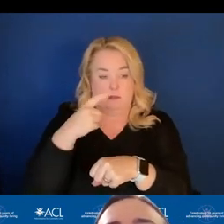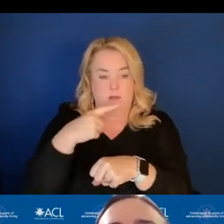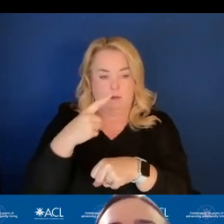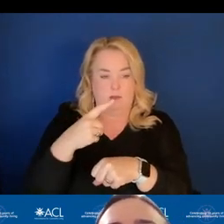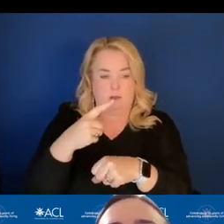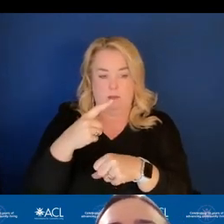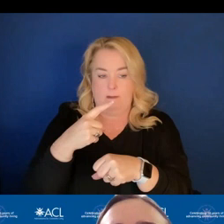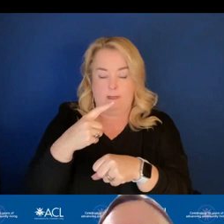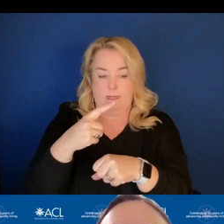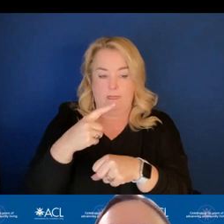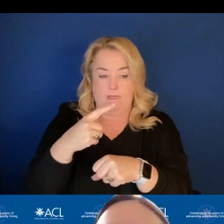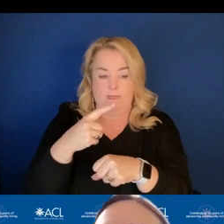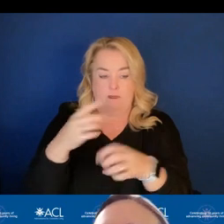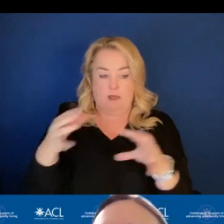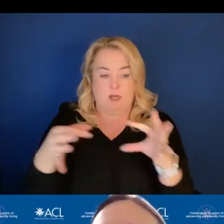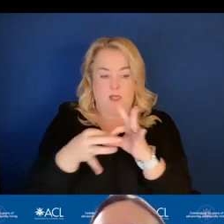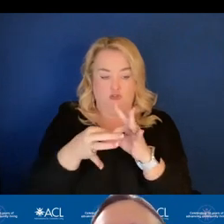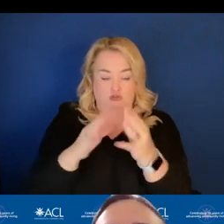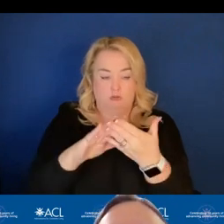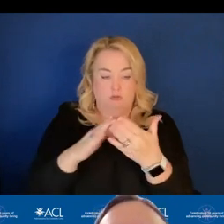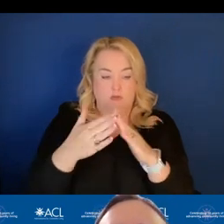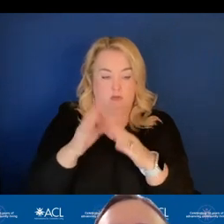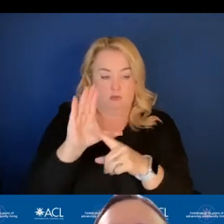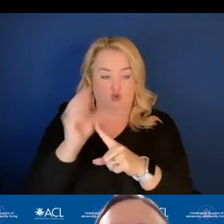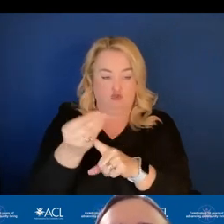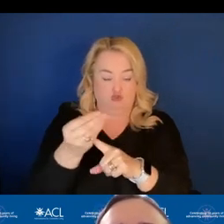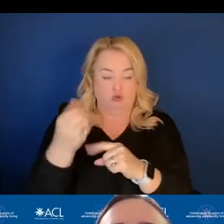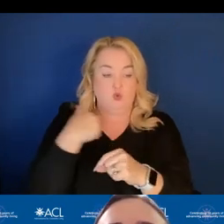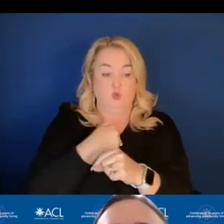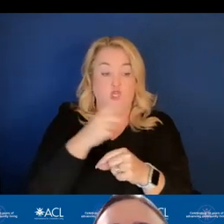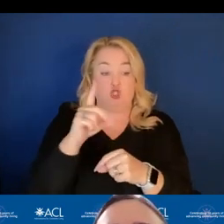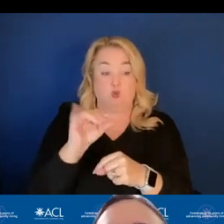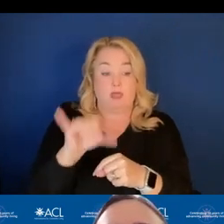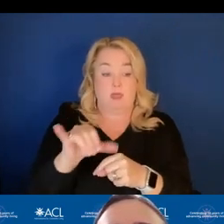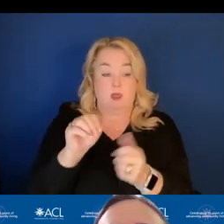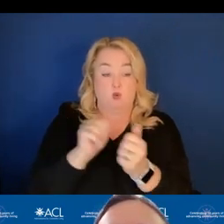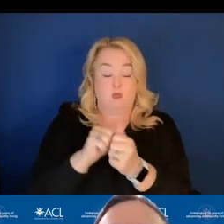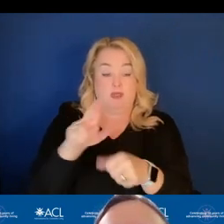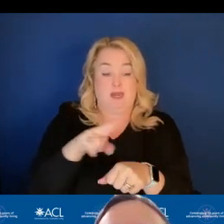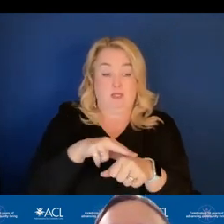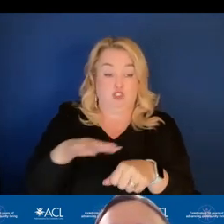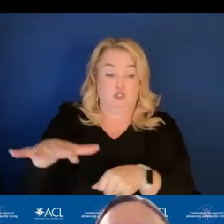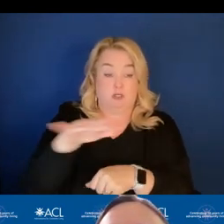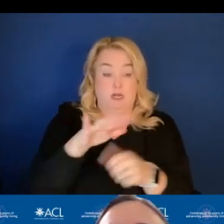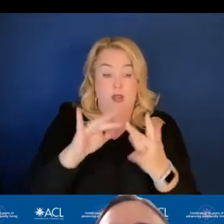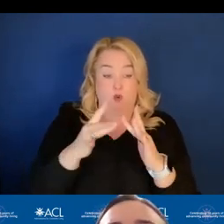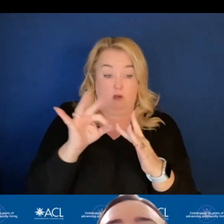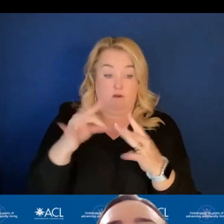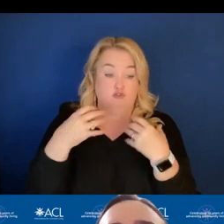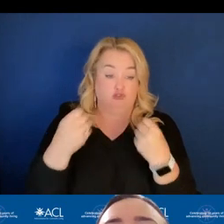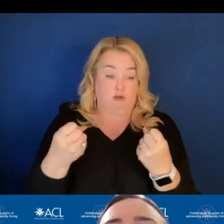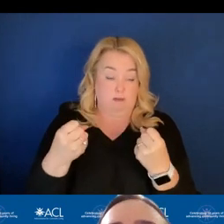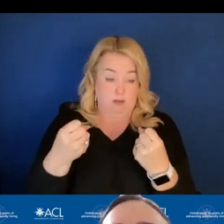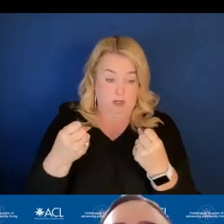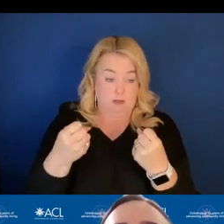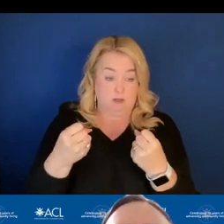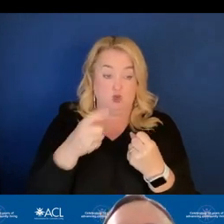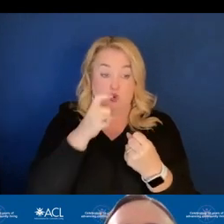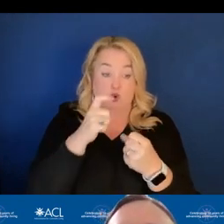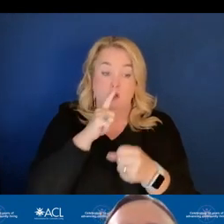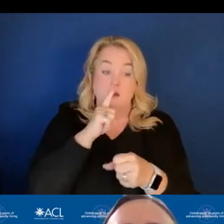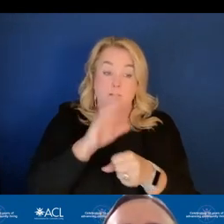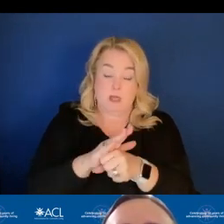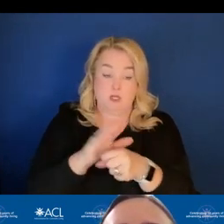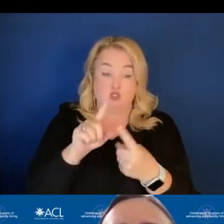a culture of connection. We do this through cultivating a nationwide network of champions who are committed to